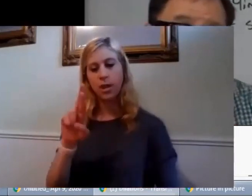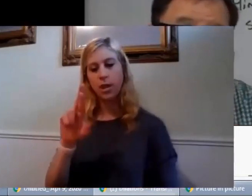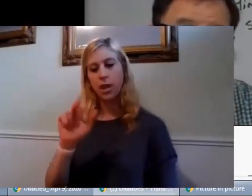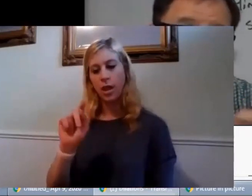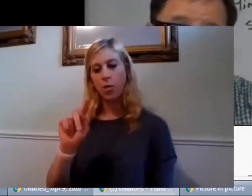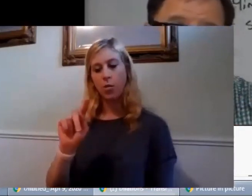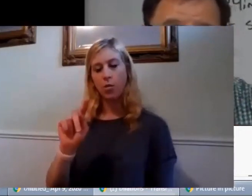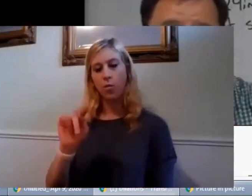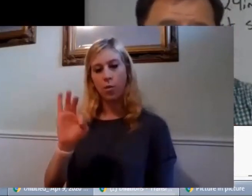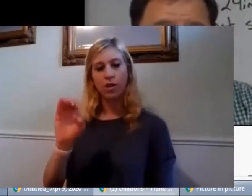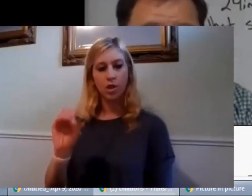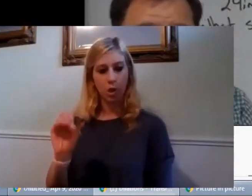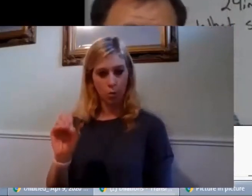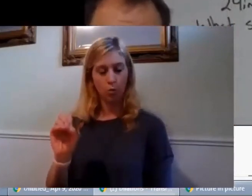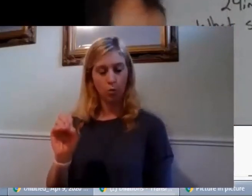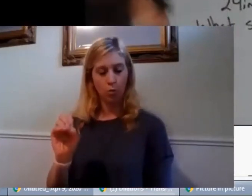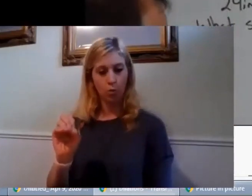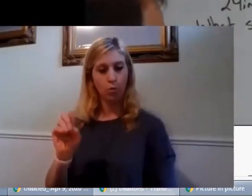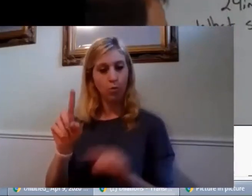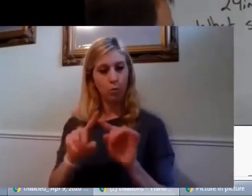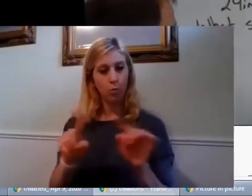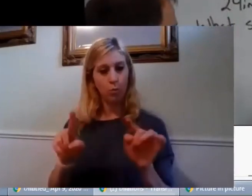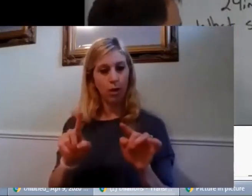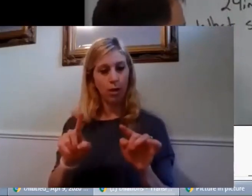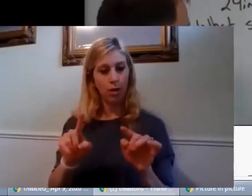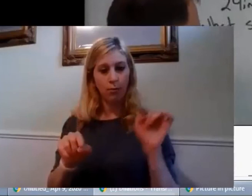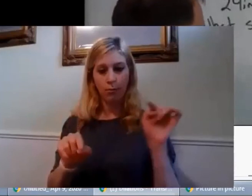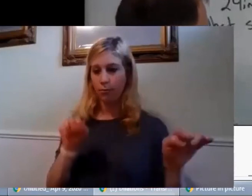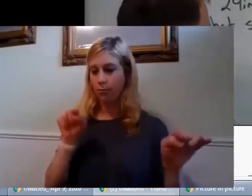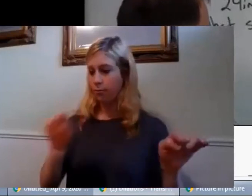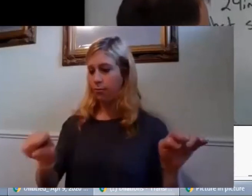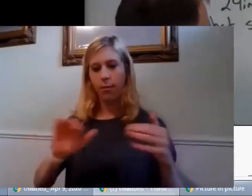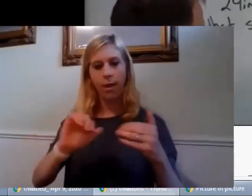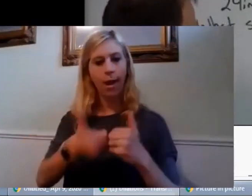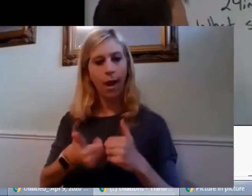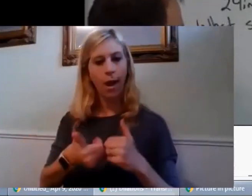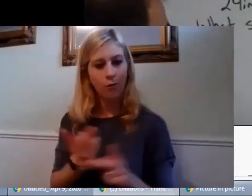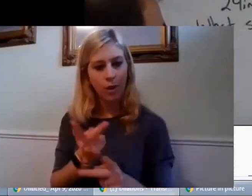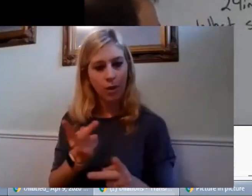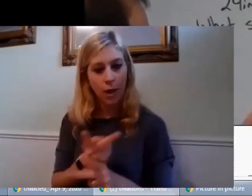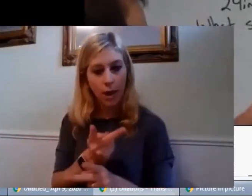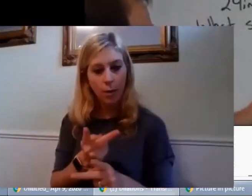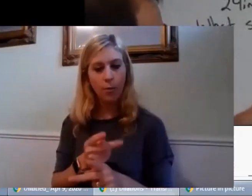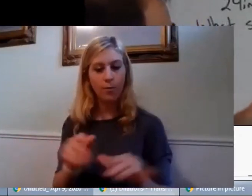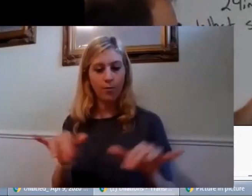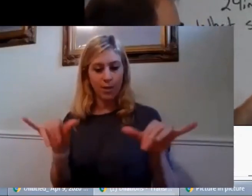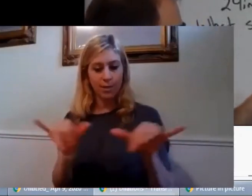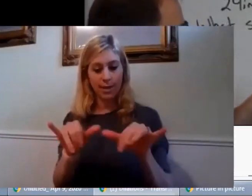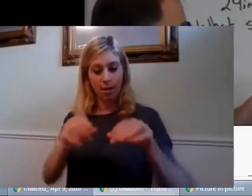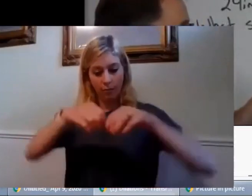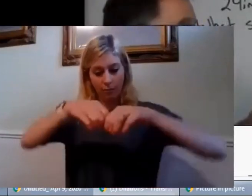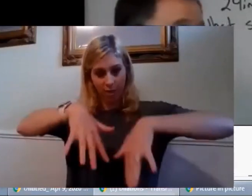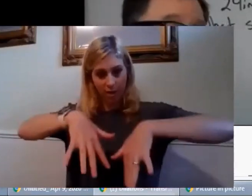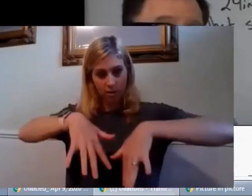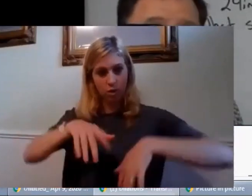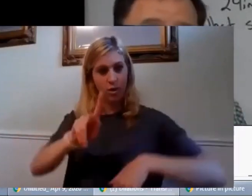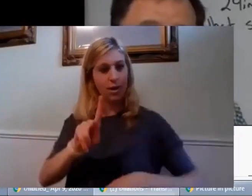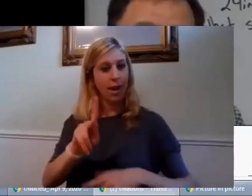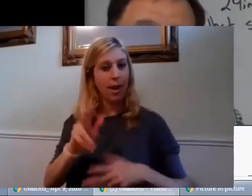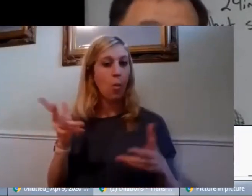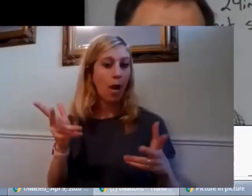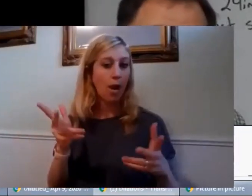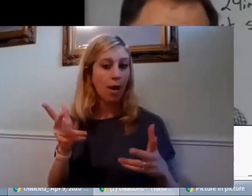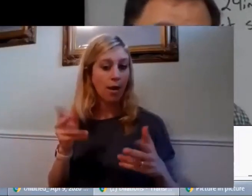So we're just checking for what is the scale factor? What will K be in this situation? So how does the 4 become a